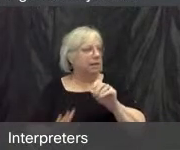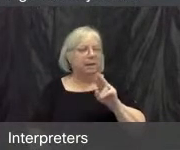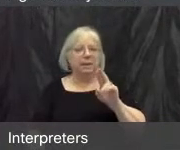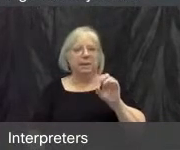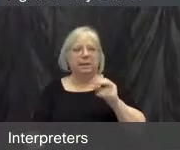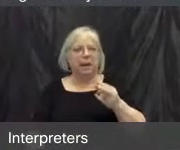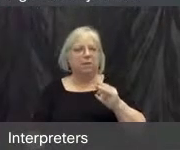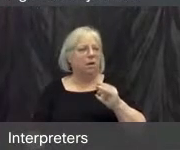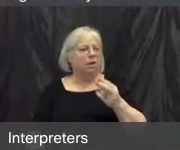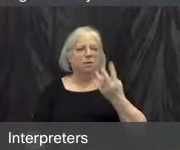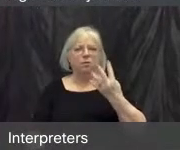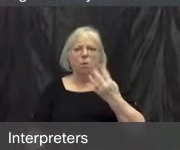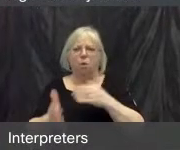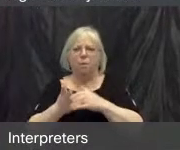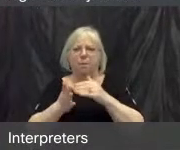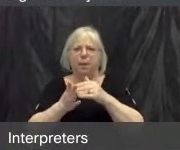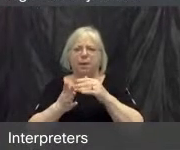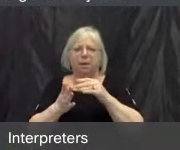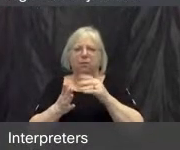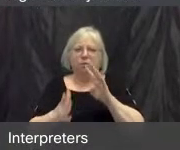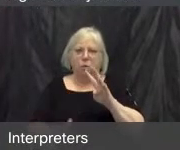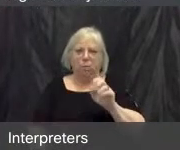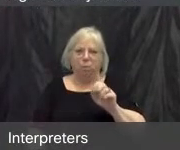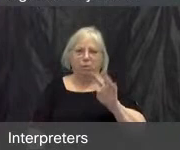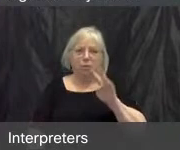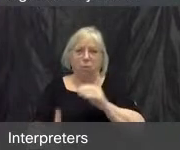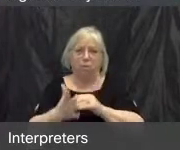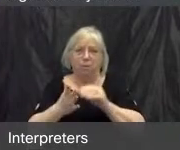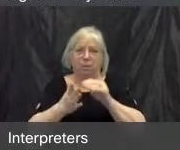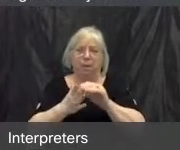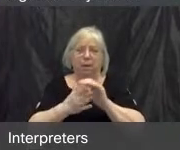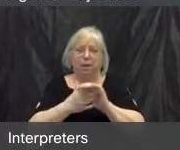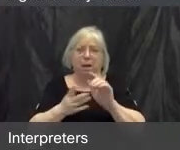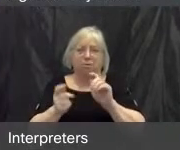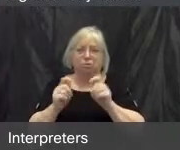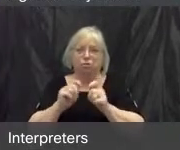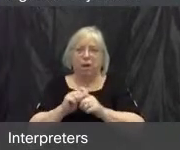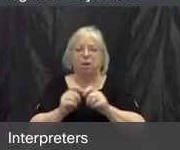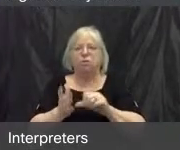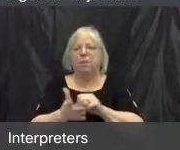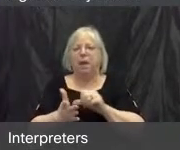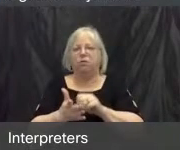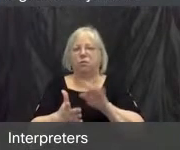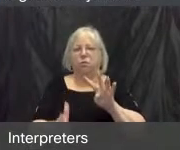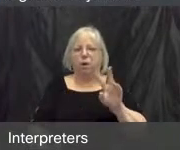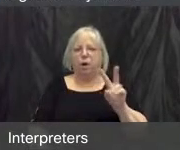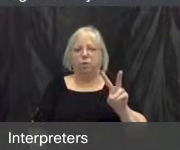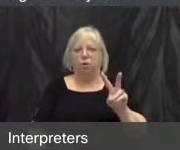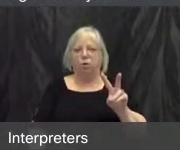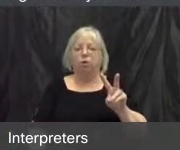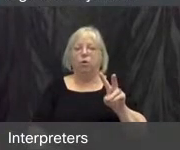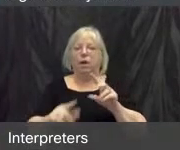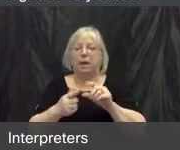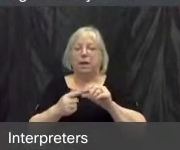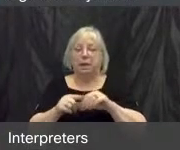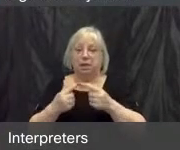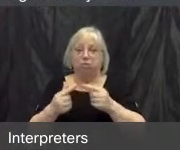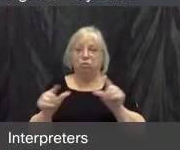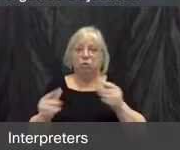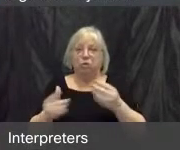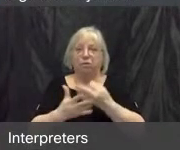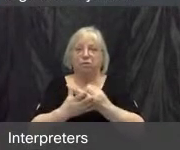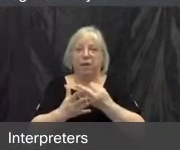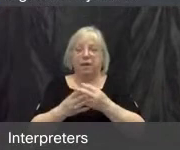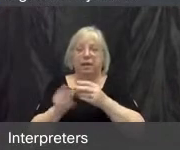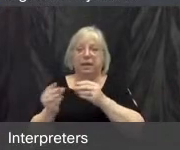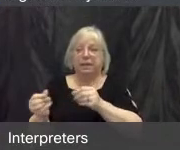$4 million change, $4.4 million. What's that on page 42? The general fund expenditures